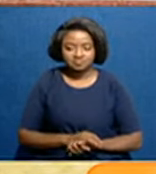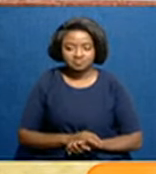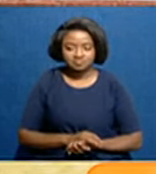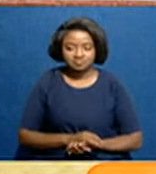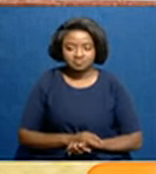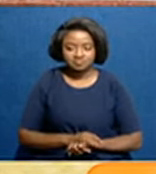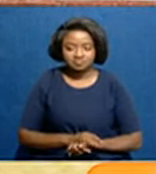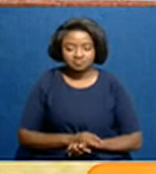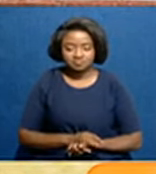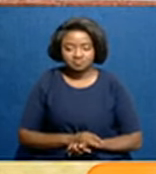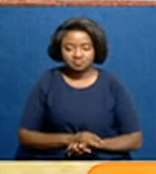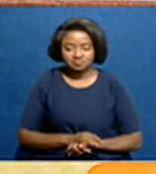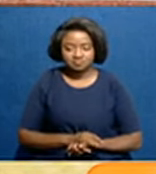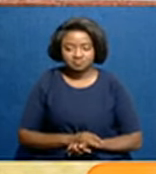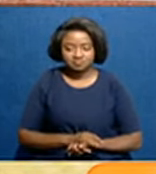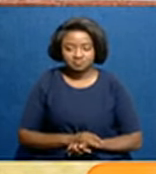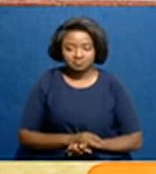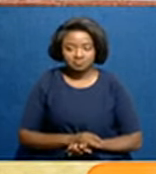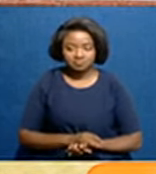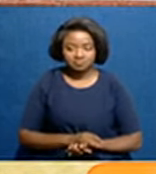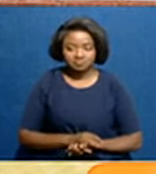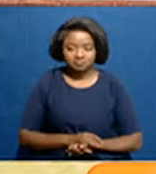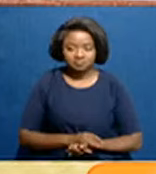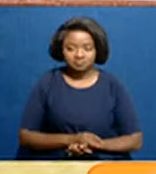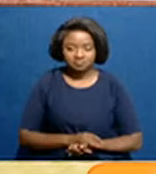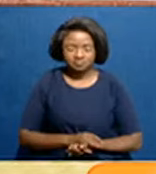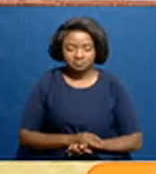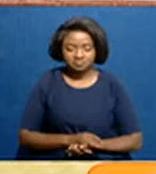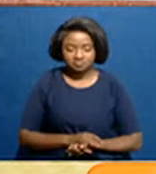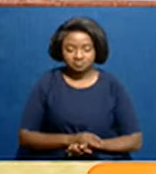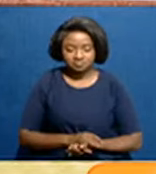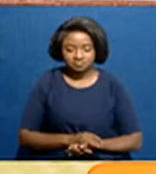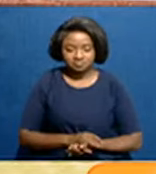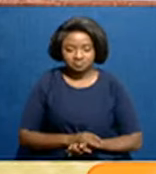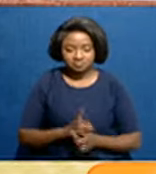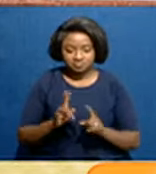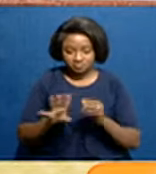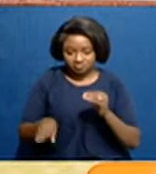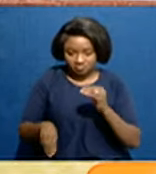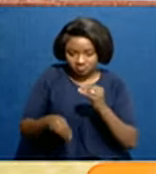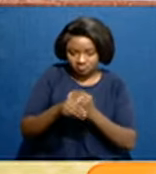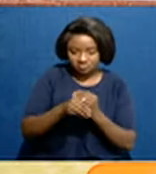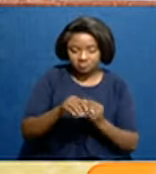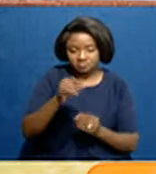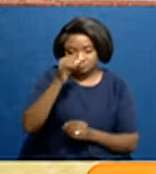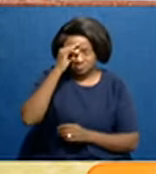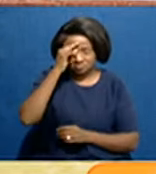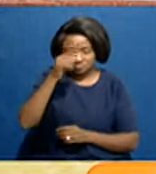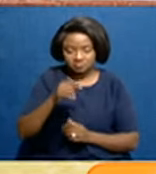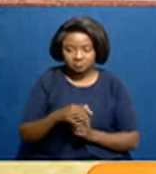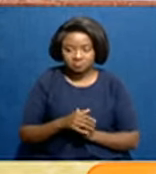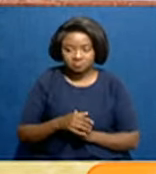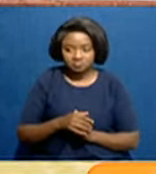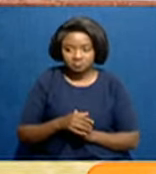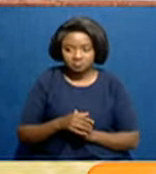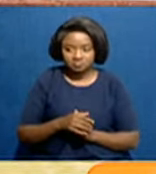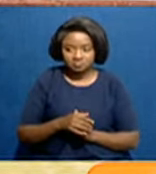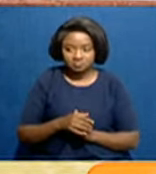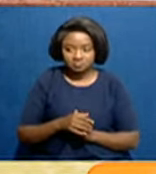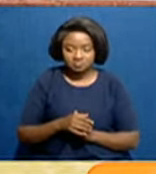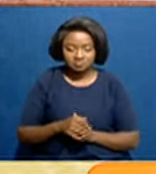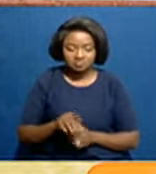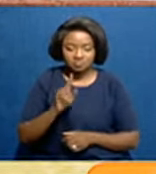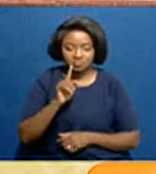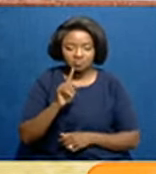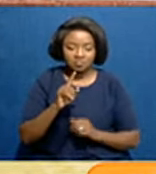there was the government contribution, which is about 1 billion. So we are at about 6 to 6.5 billion, which is